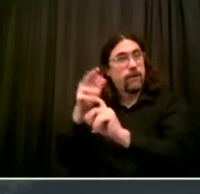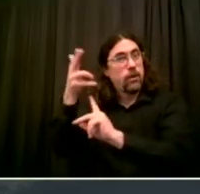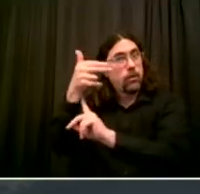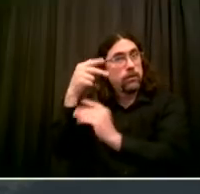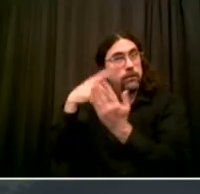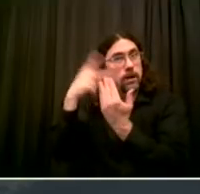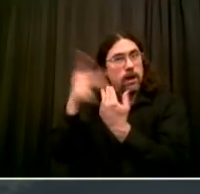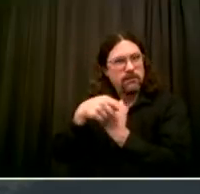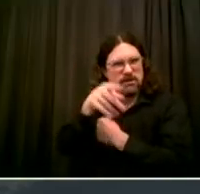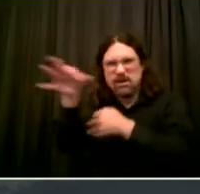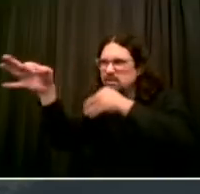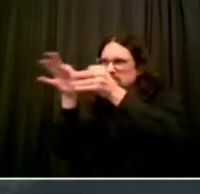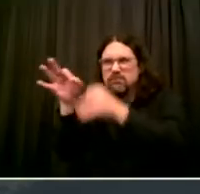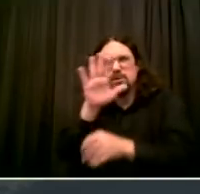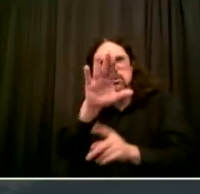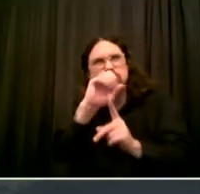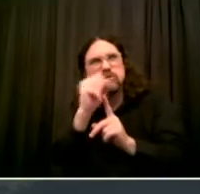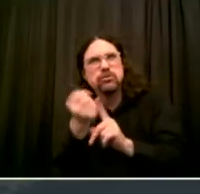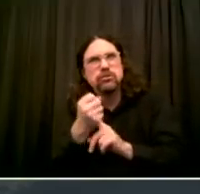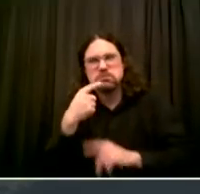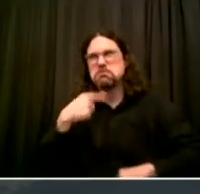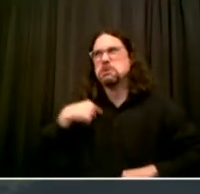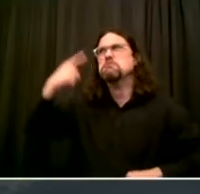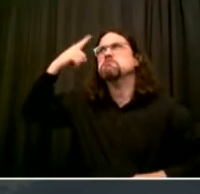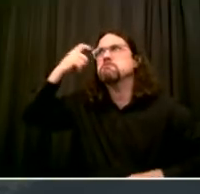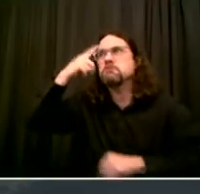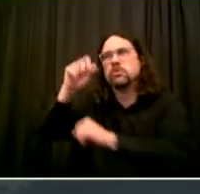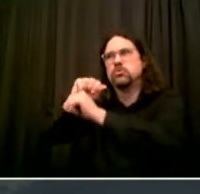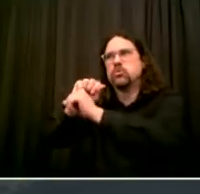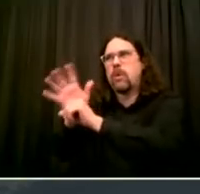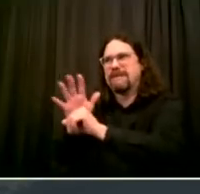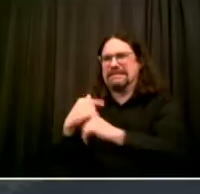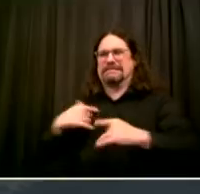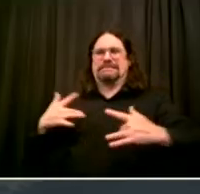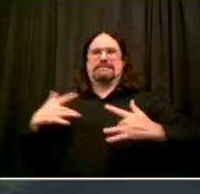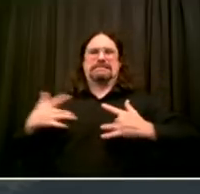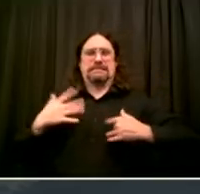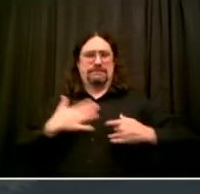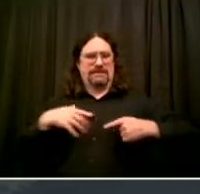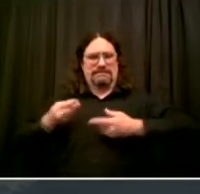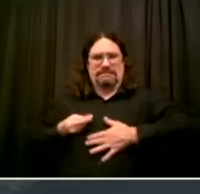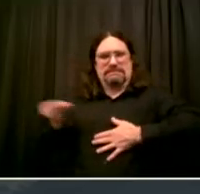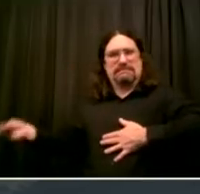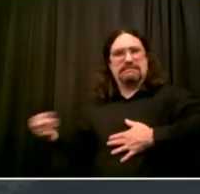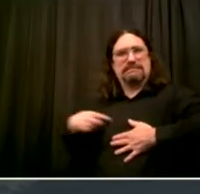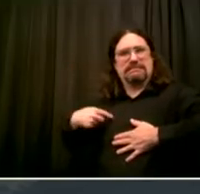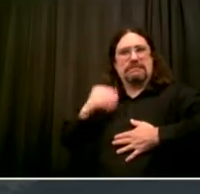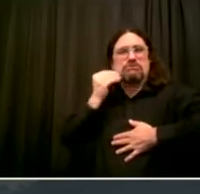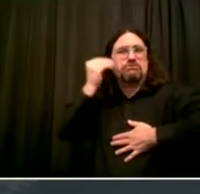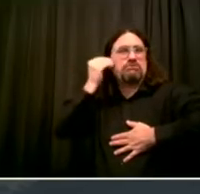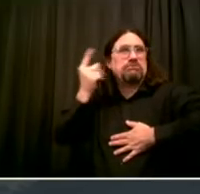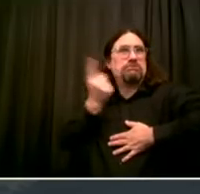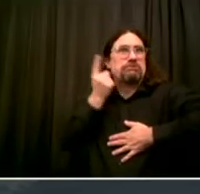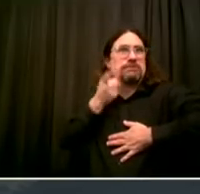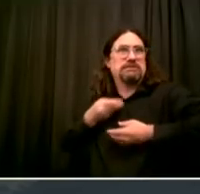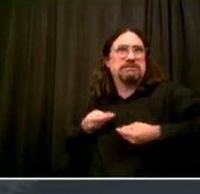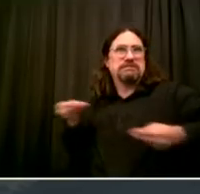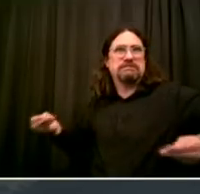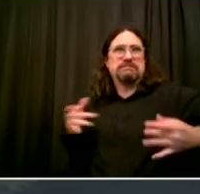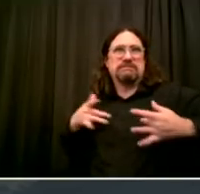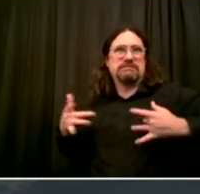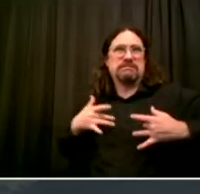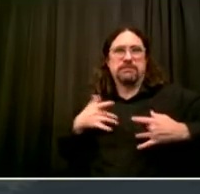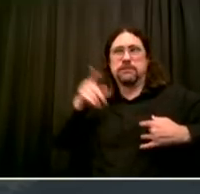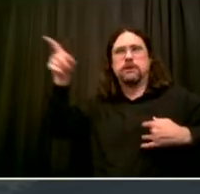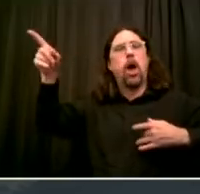will evaluate it with you, and if they say, yep, that's time to go to a hotel, then all of the wheels start in motion, and we make